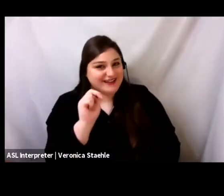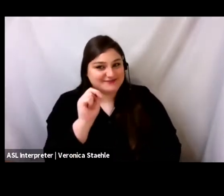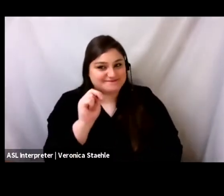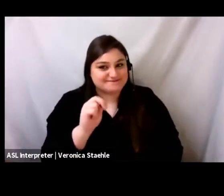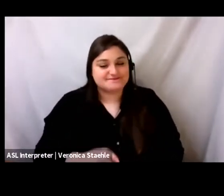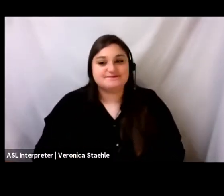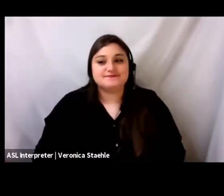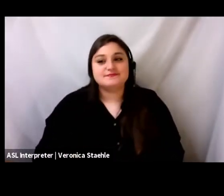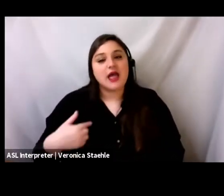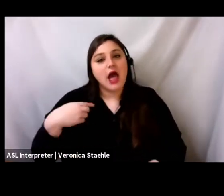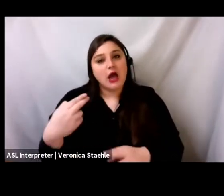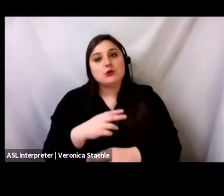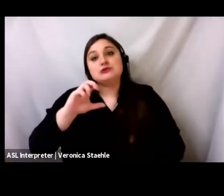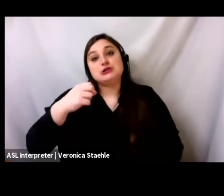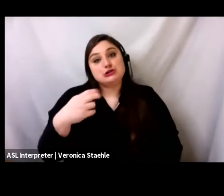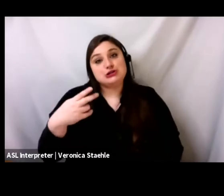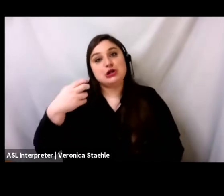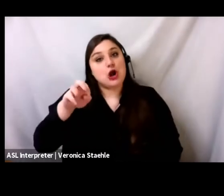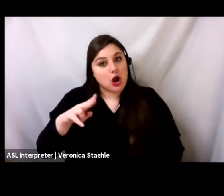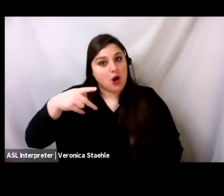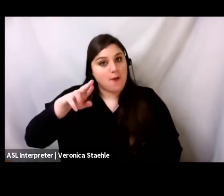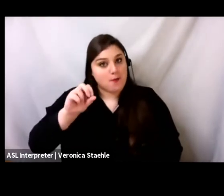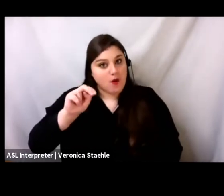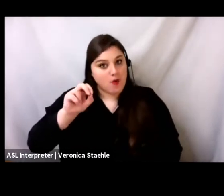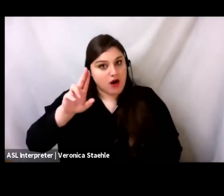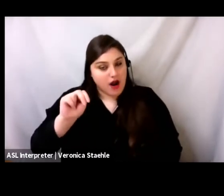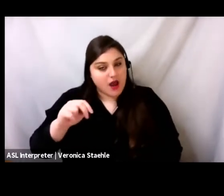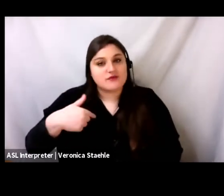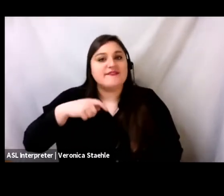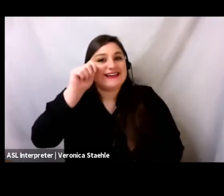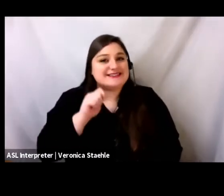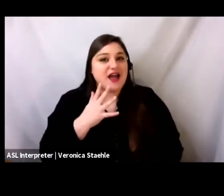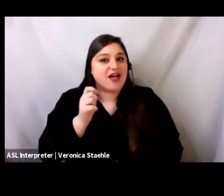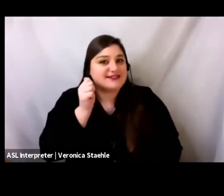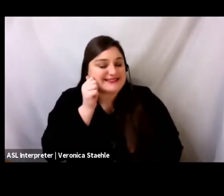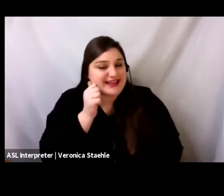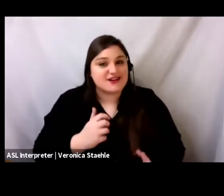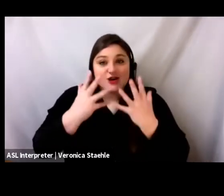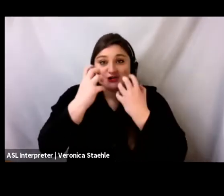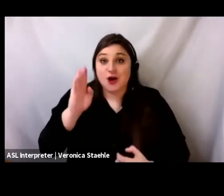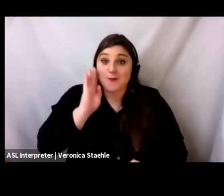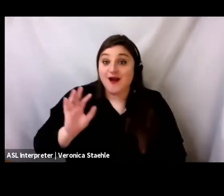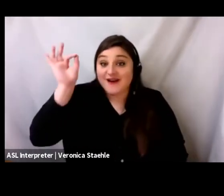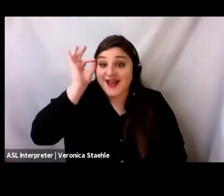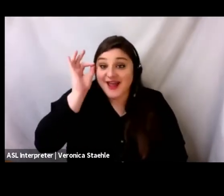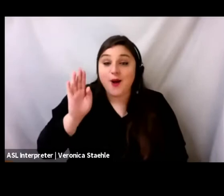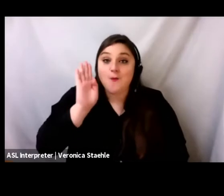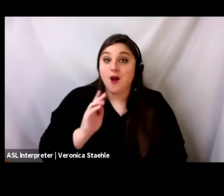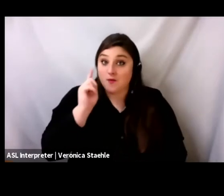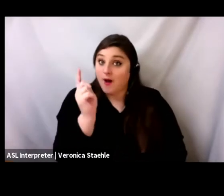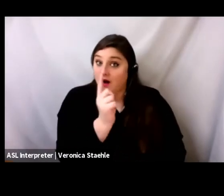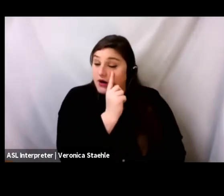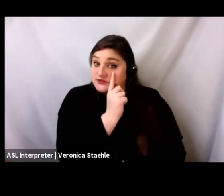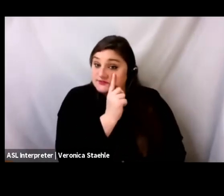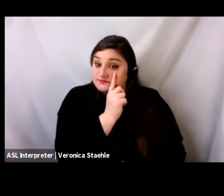I use she, her pronouns. I have tan skin, dark brown hair, brown eyes, and